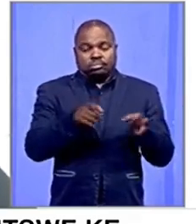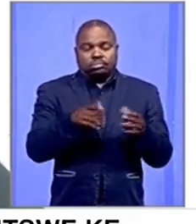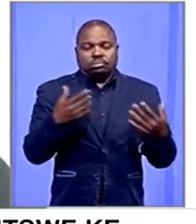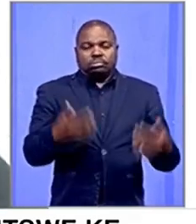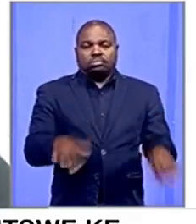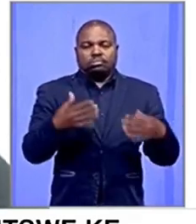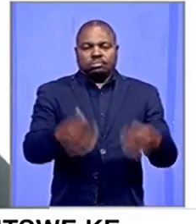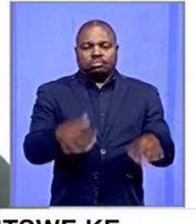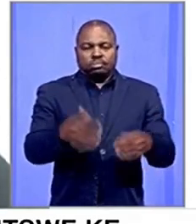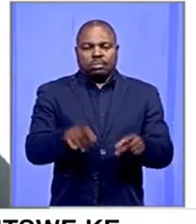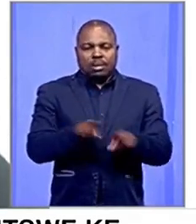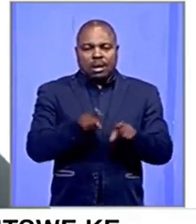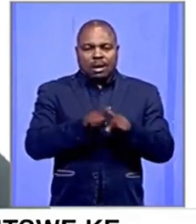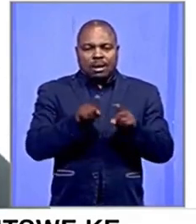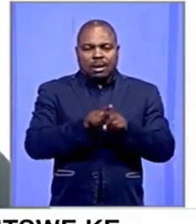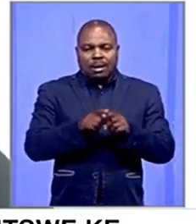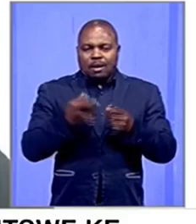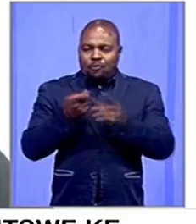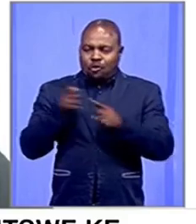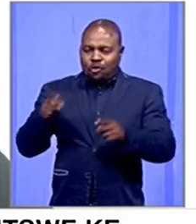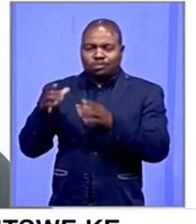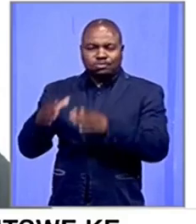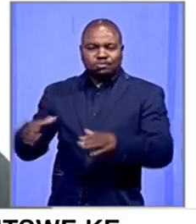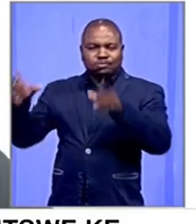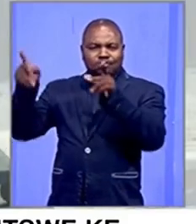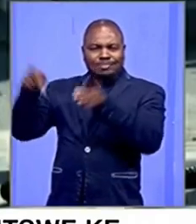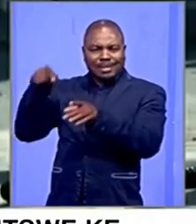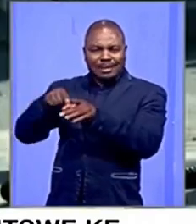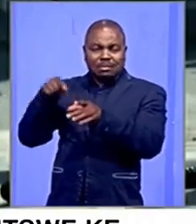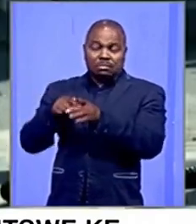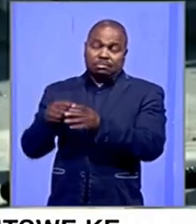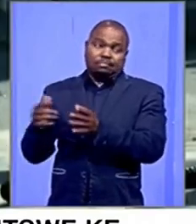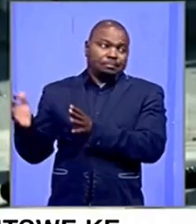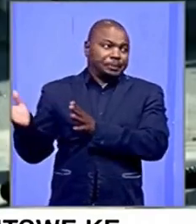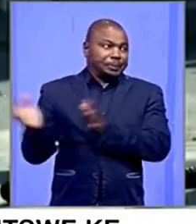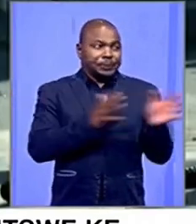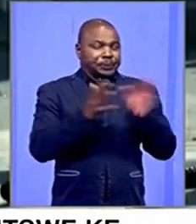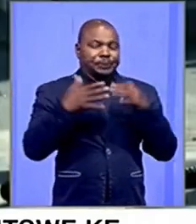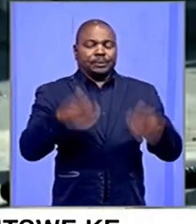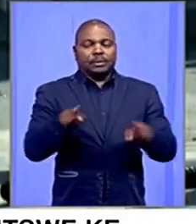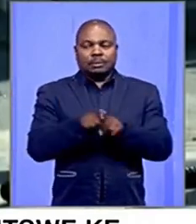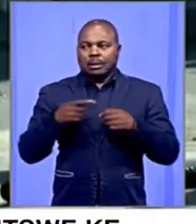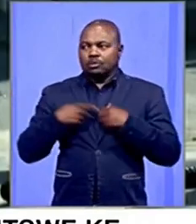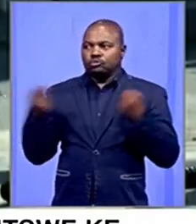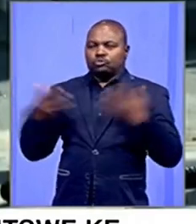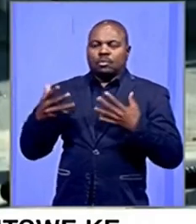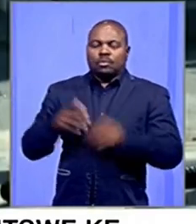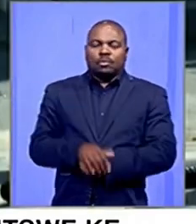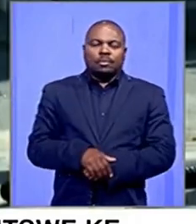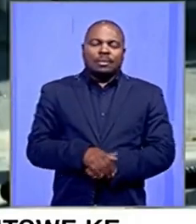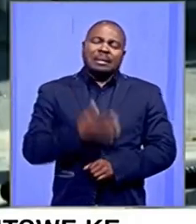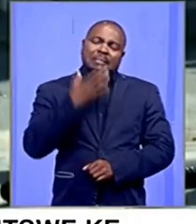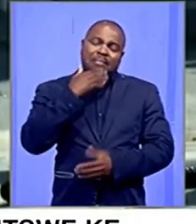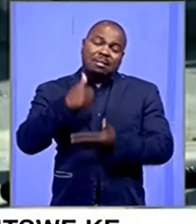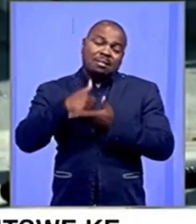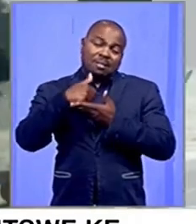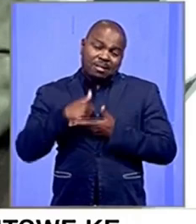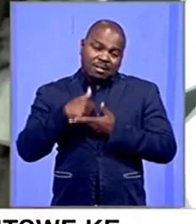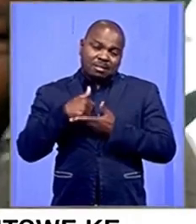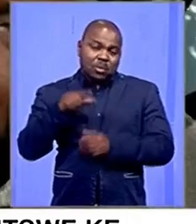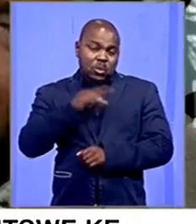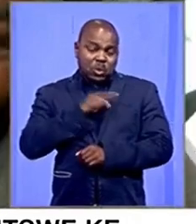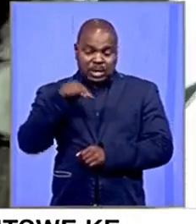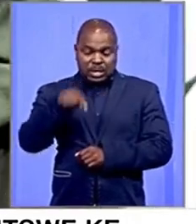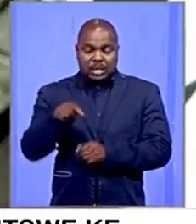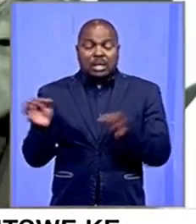tshe tswa moteng ga big goal e ya rona eno e ke se rame se tseneng le nna sang makatsa tota go ba re le thusela ka go se